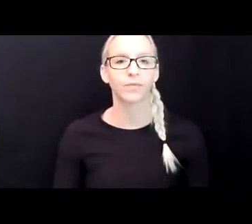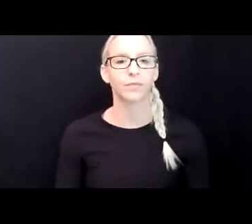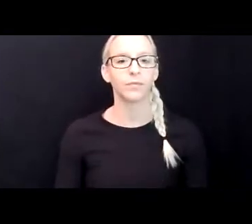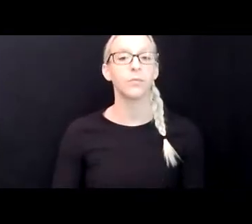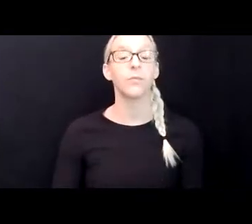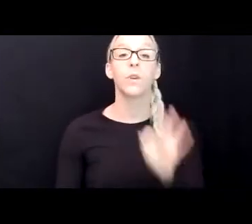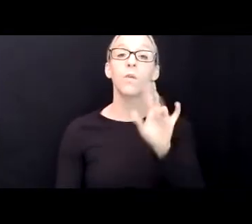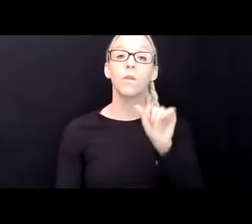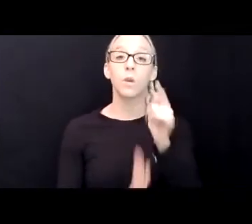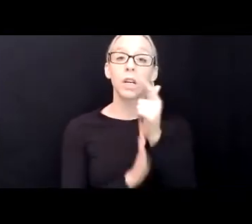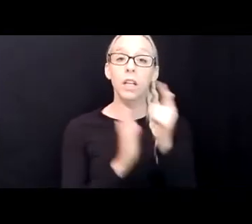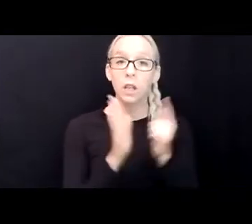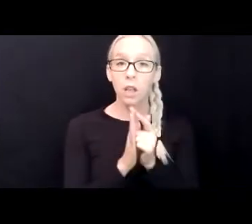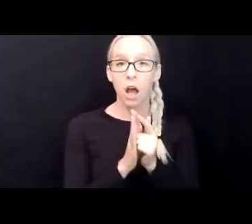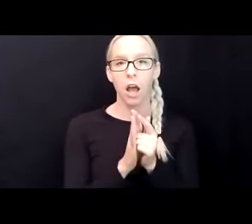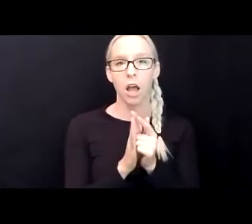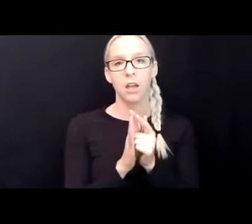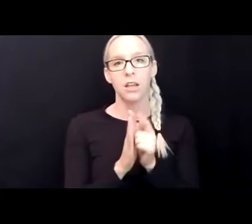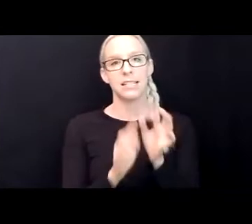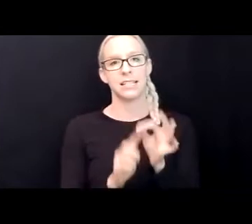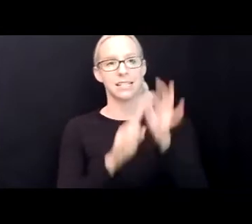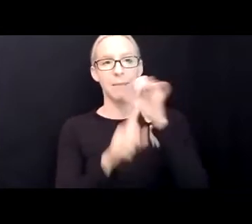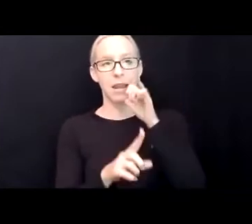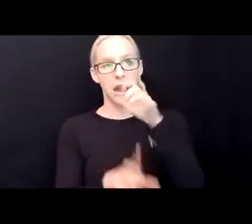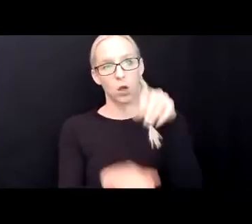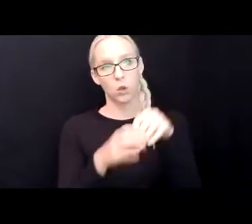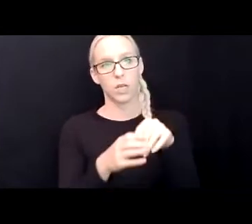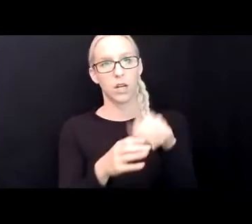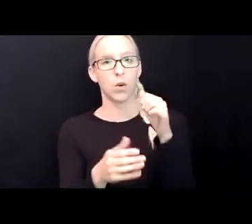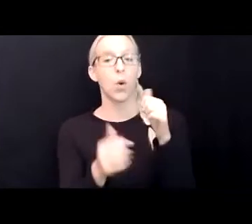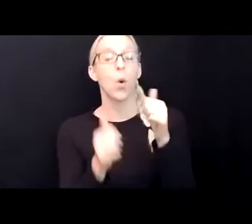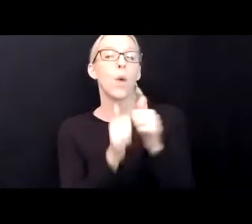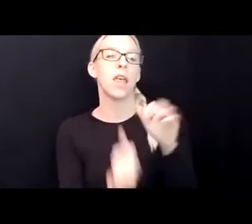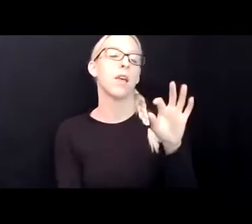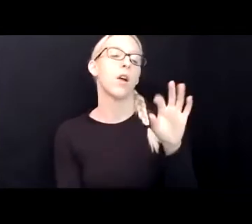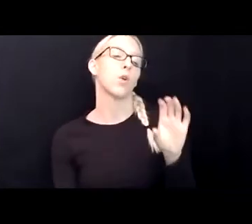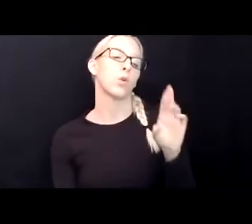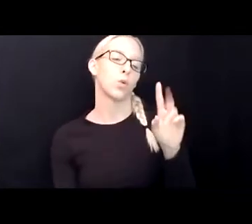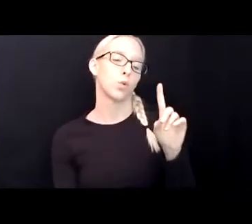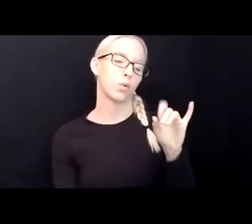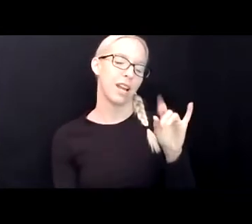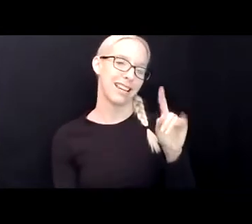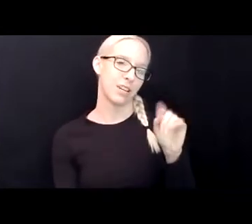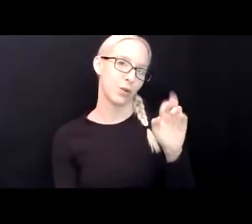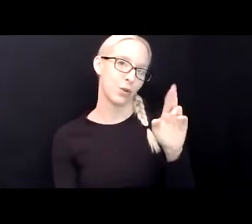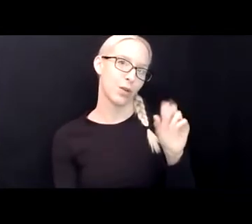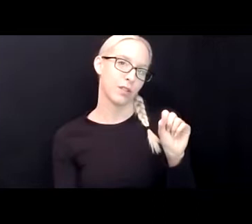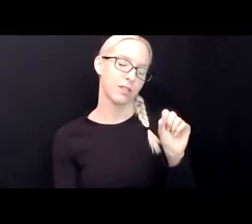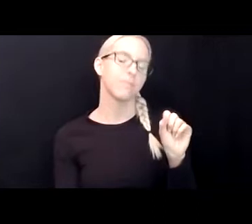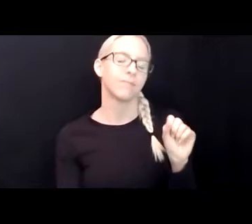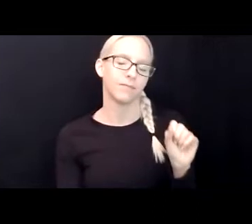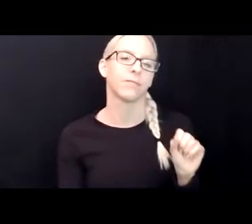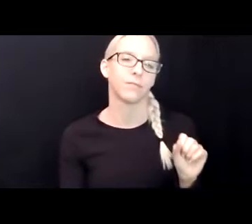accounts exempt from creditors. These other trusts, a third-party trust is exempt from creditors. The others may